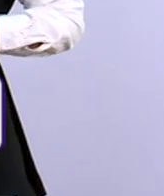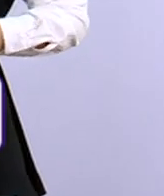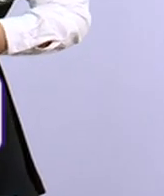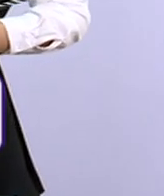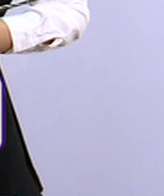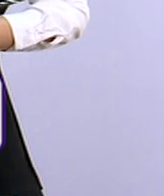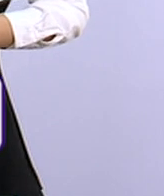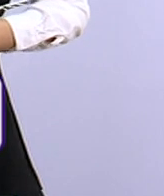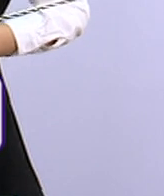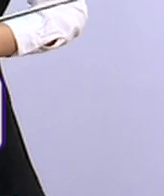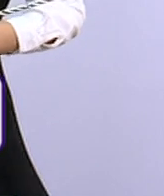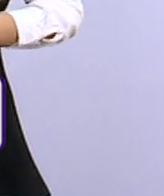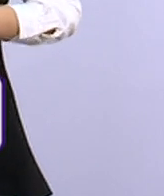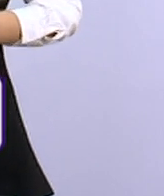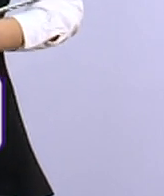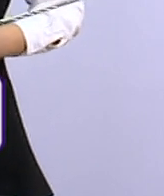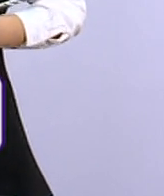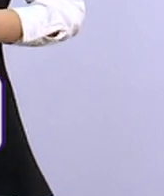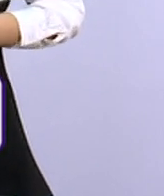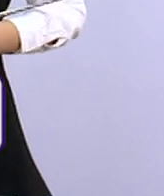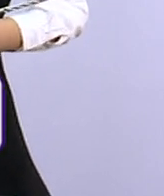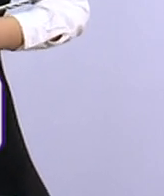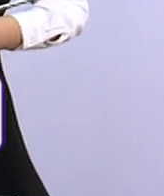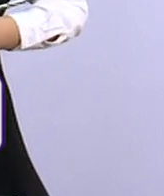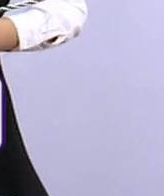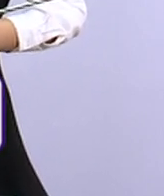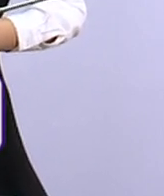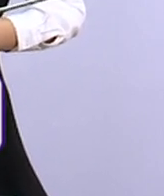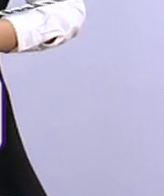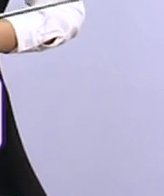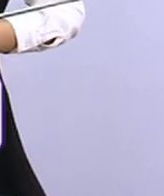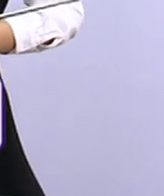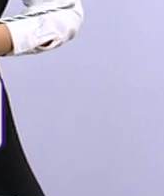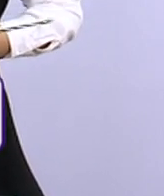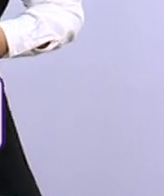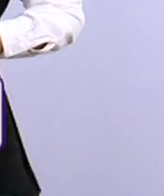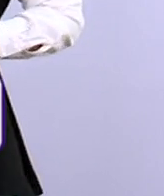Number one, we smell with our